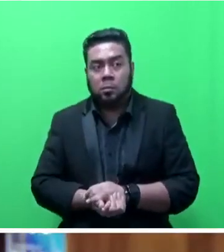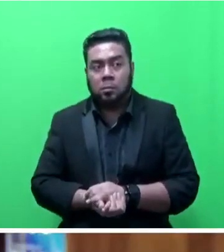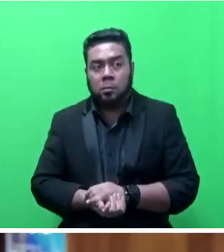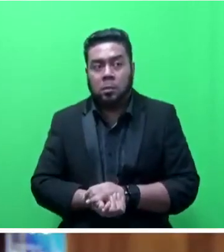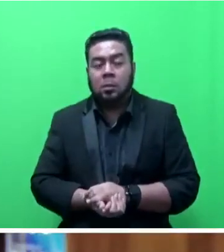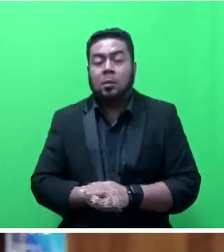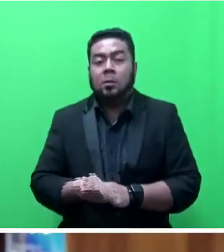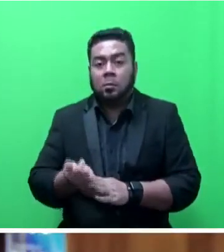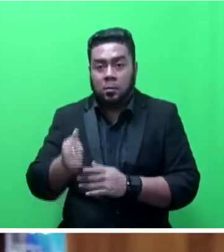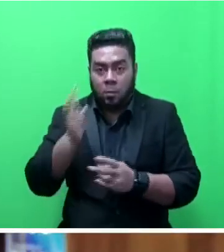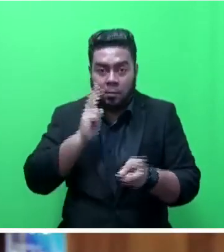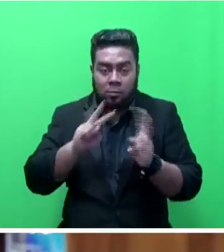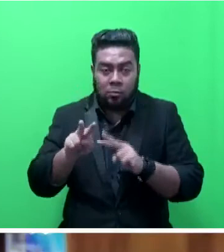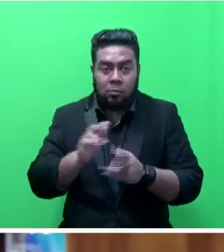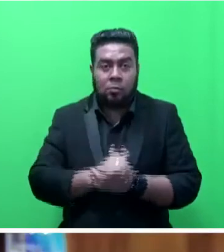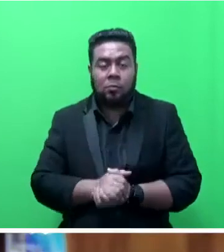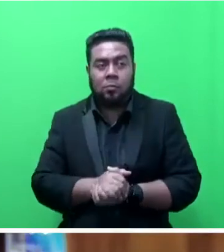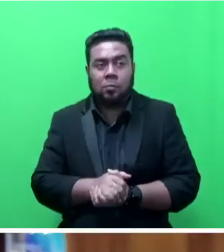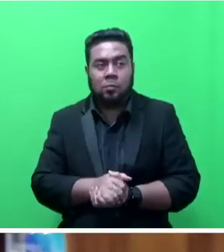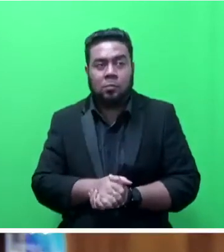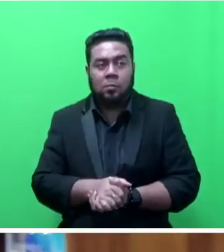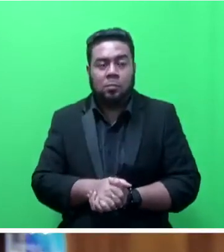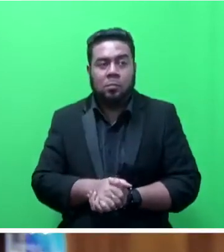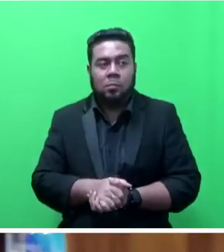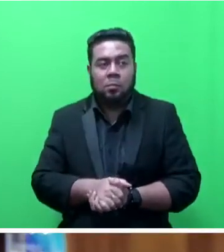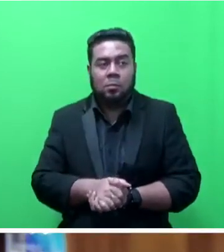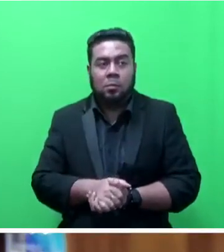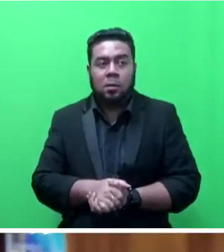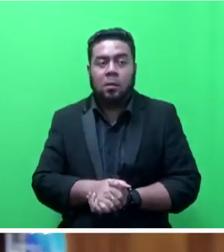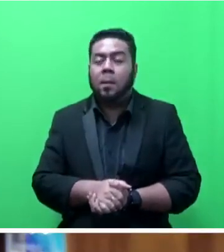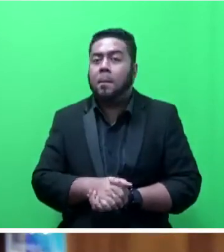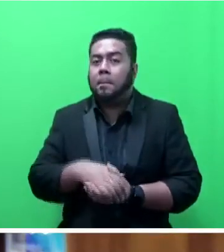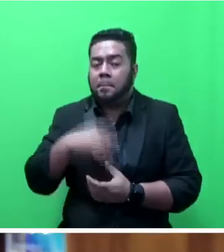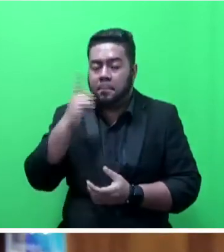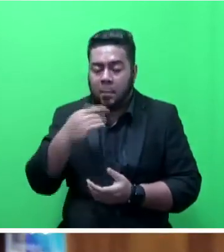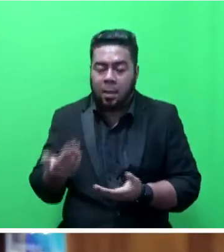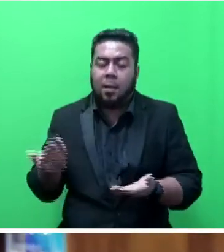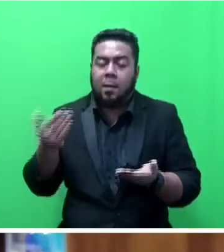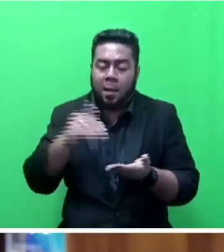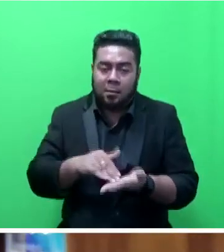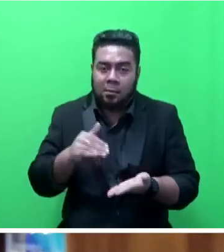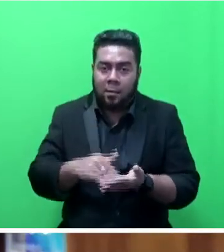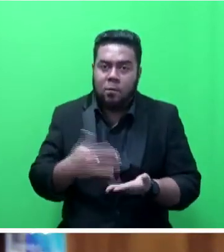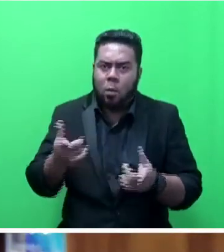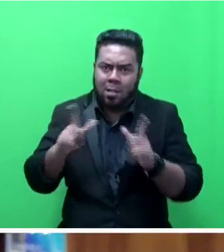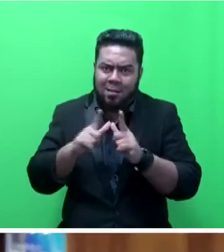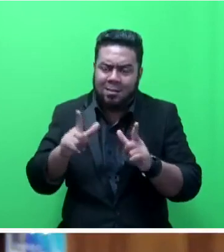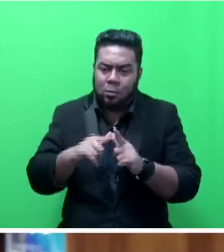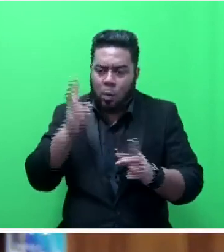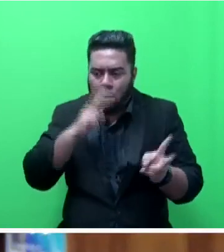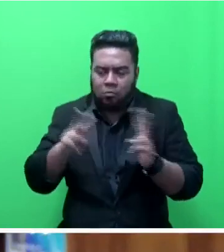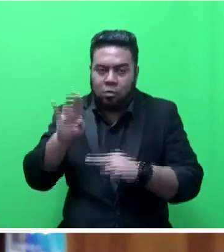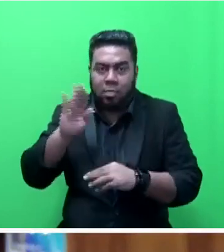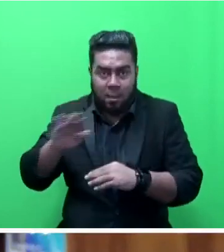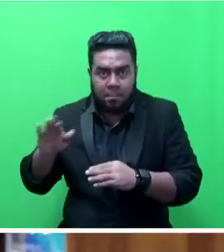keeping a watch on those who are given additional importers who are given license. So we're keeping a watch on them